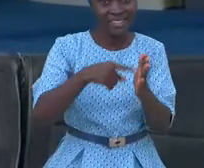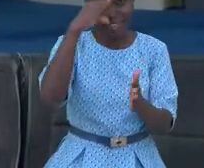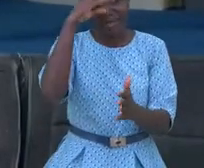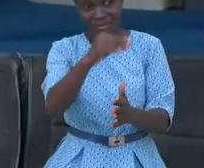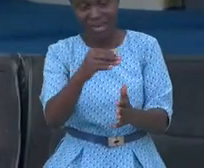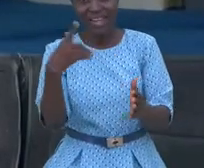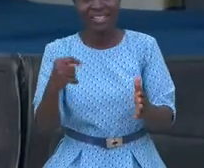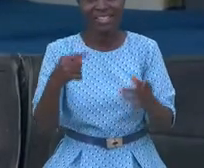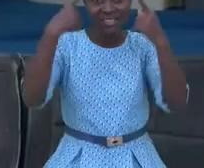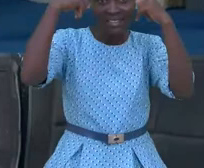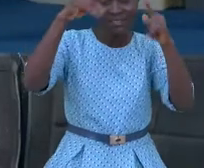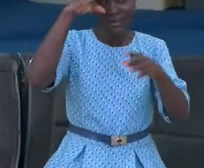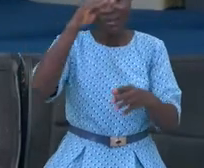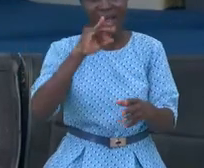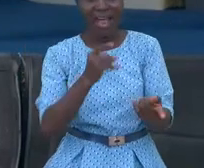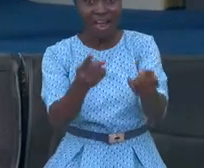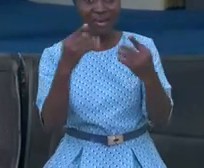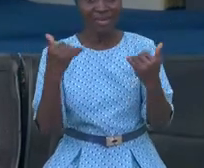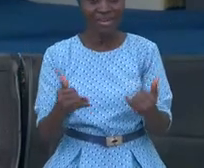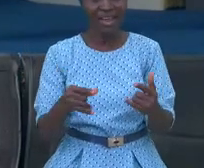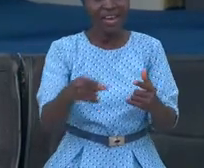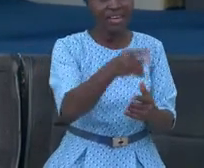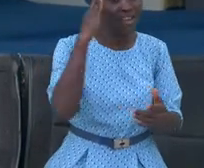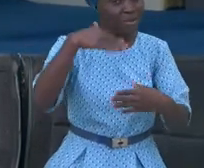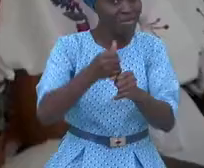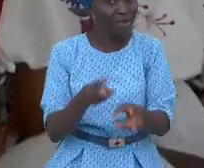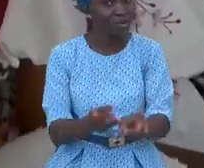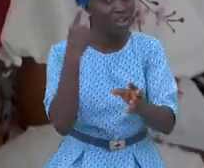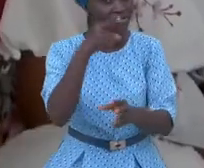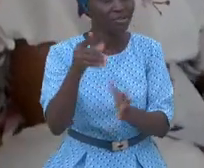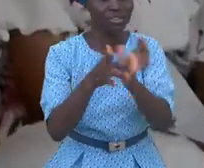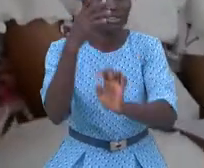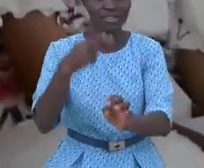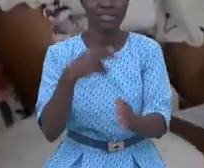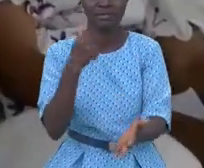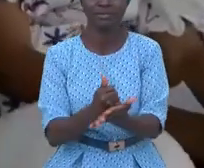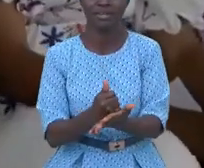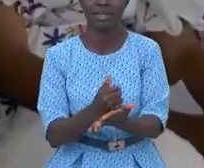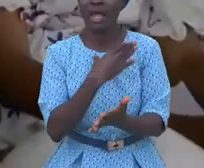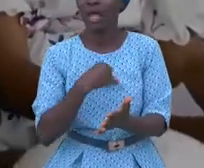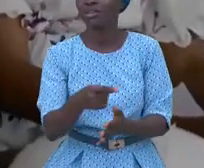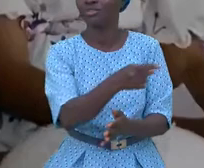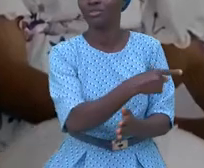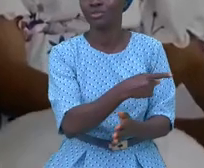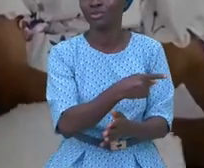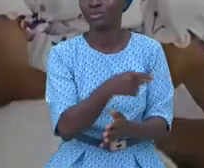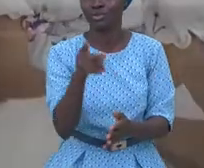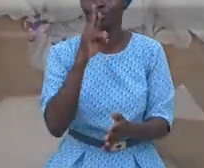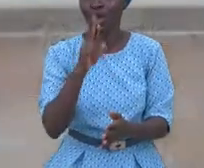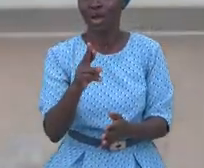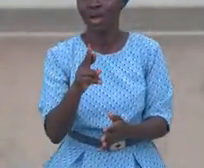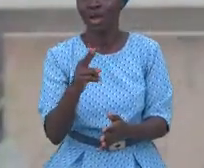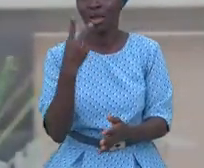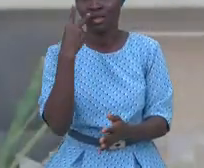is coming. They'll make way for you in Jesus' name. And those you've seen